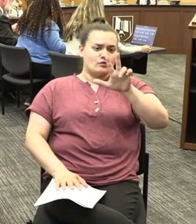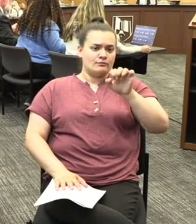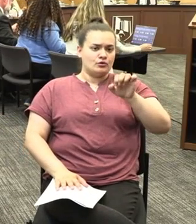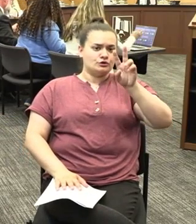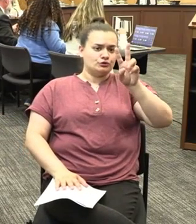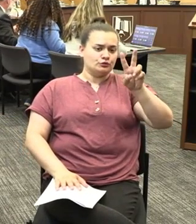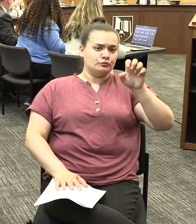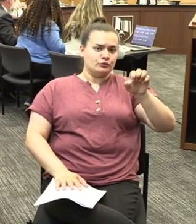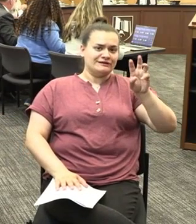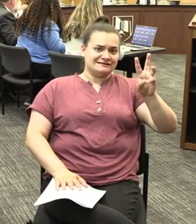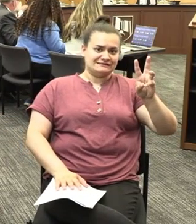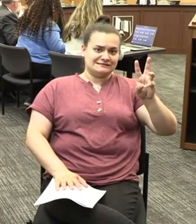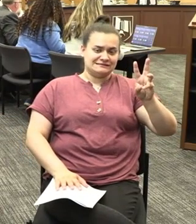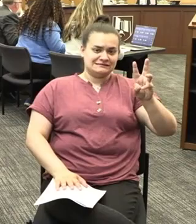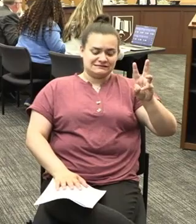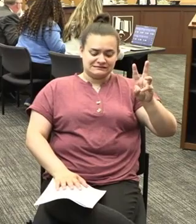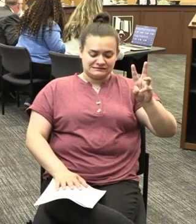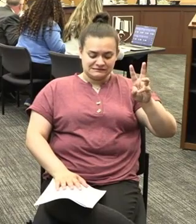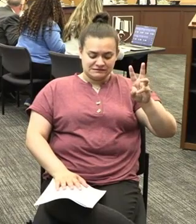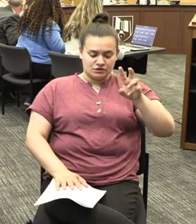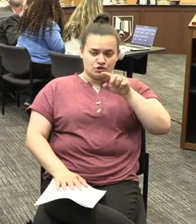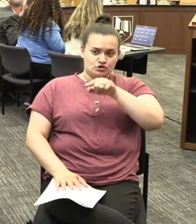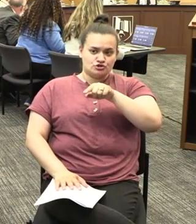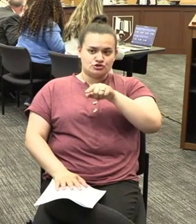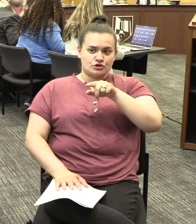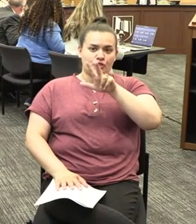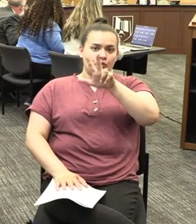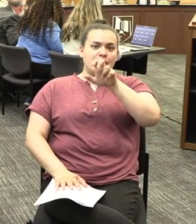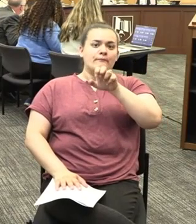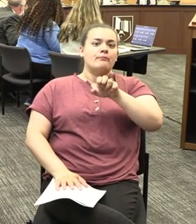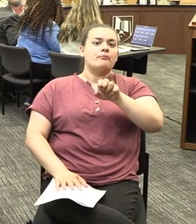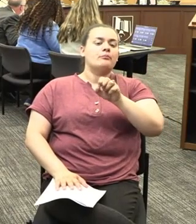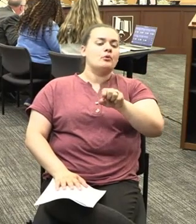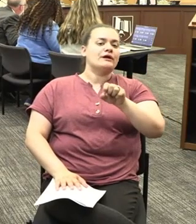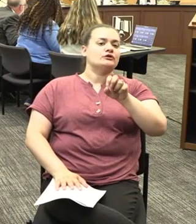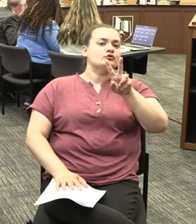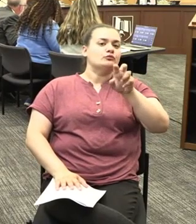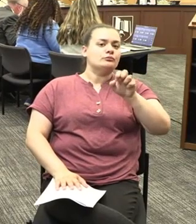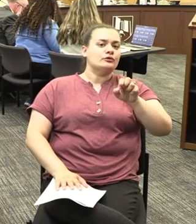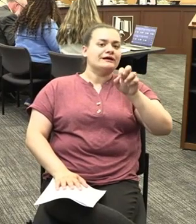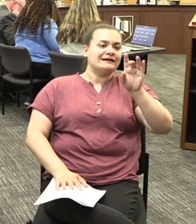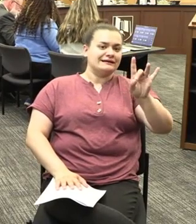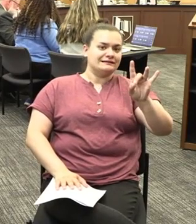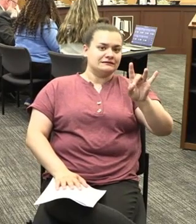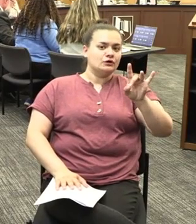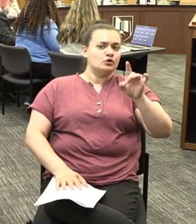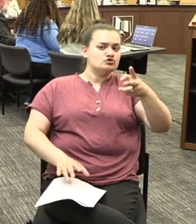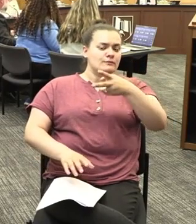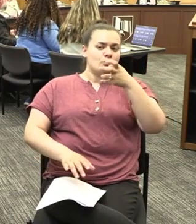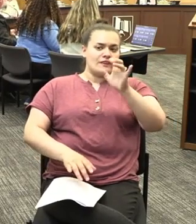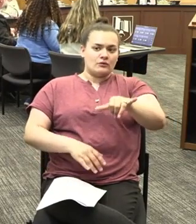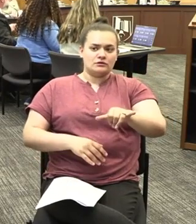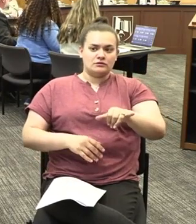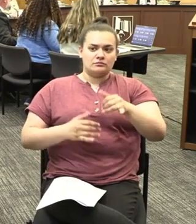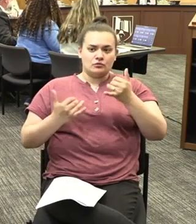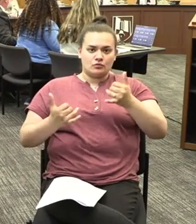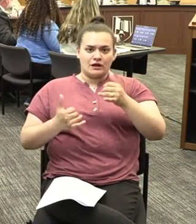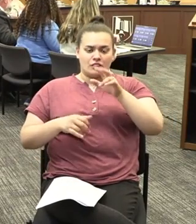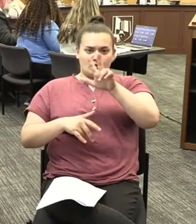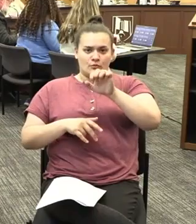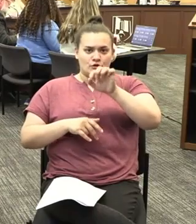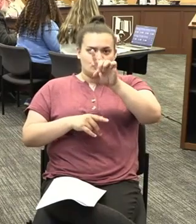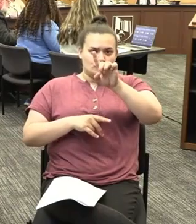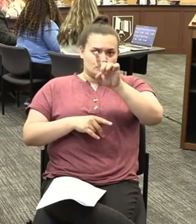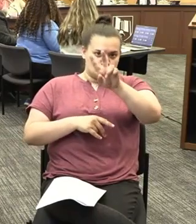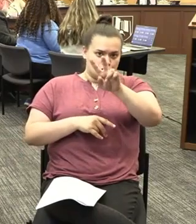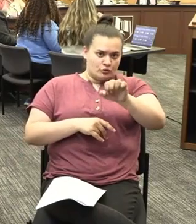do I, 3.8. She pulled 3.8. at 3.2.8. Oh, you did? Yeah, she pulled. Yeah, but we're I on apologize. I did 3.2.6. not hear that. No, I'm we're good.